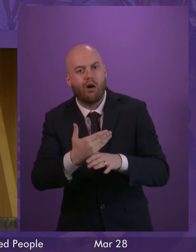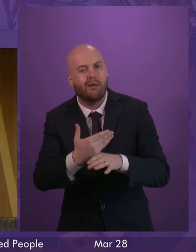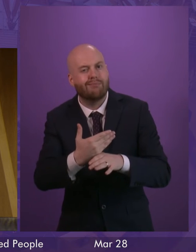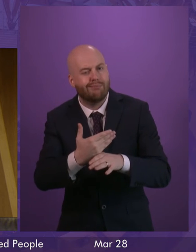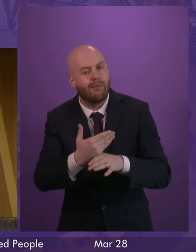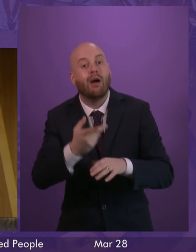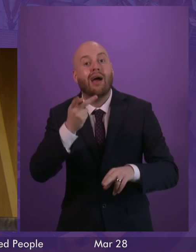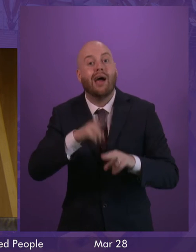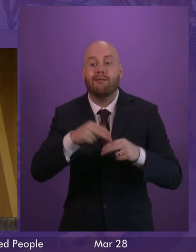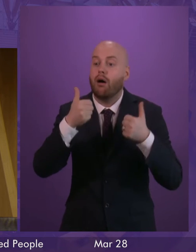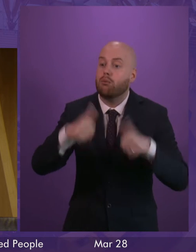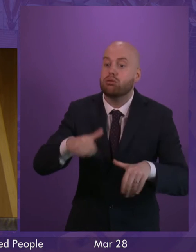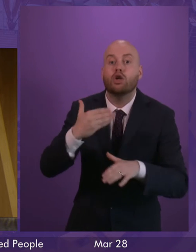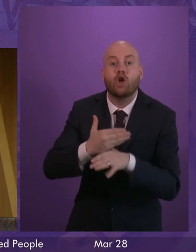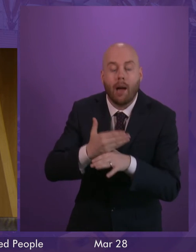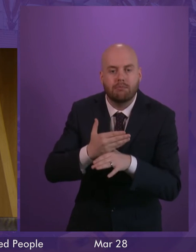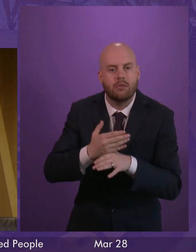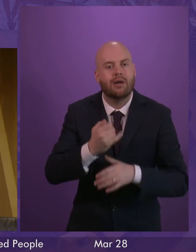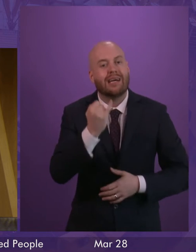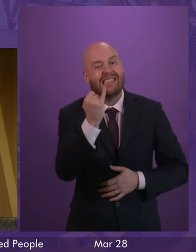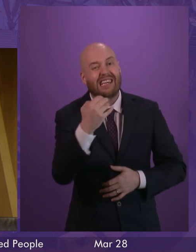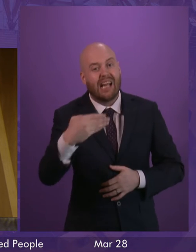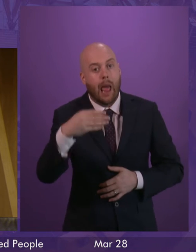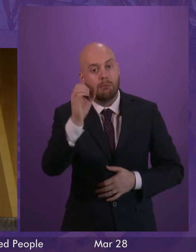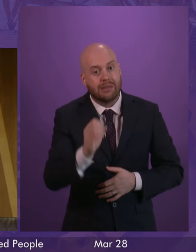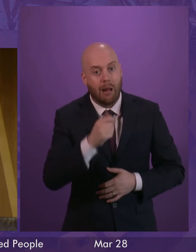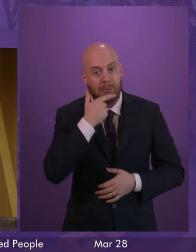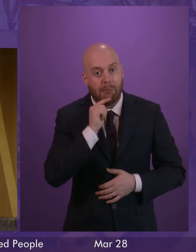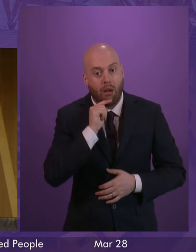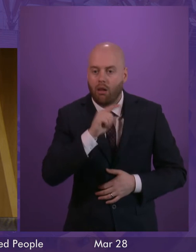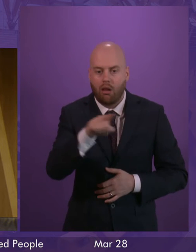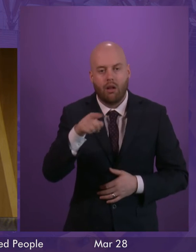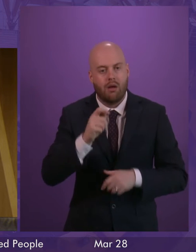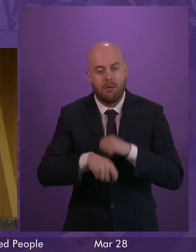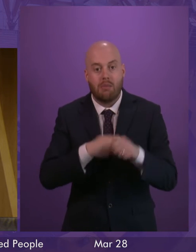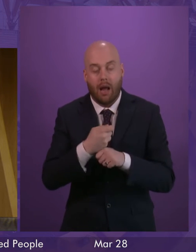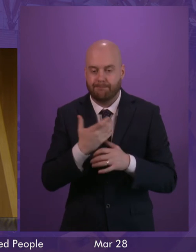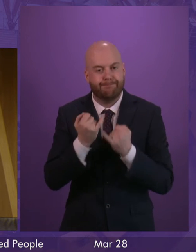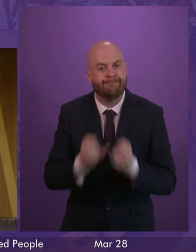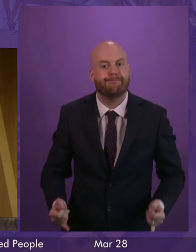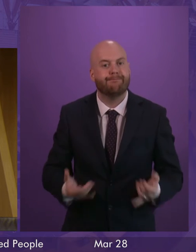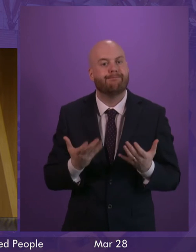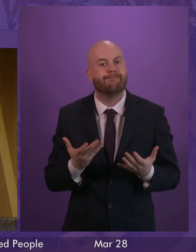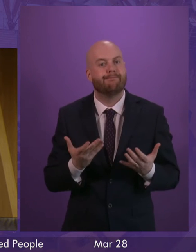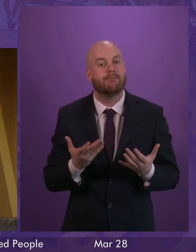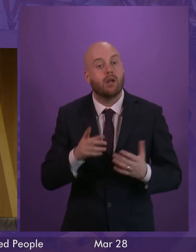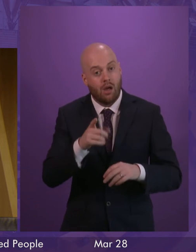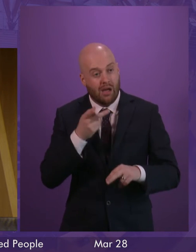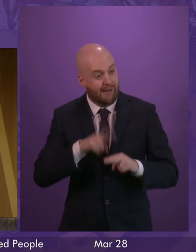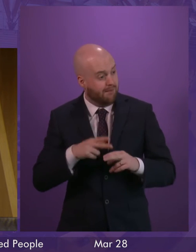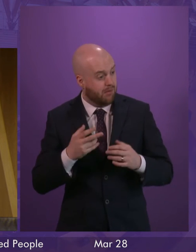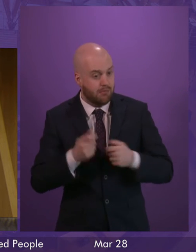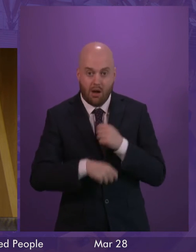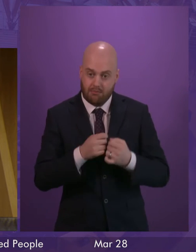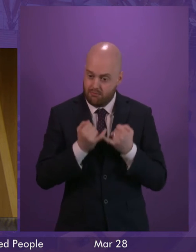workplace. 69 per cent of those with MS in the workplace have relapse and remitting MS. Now, if you are going to have relapse and remitting MS,